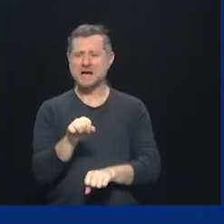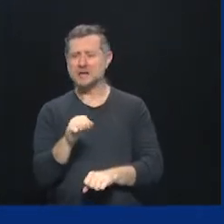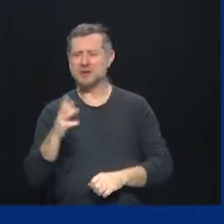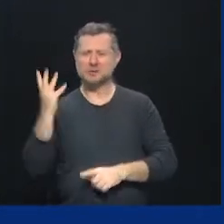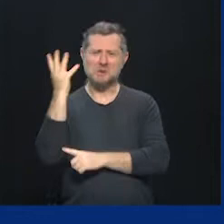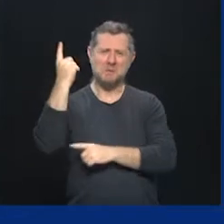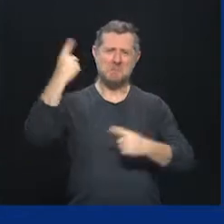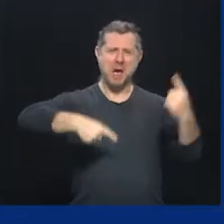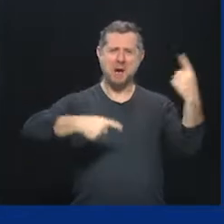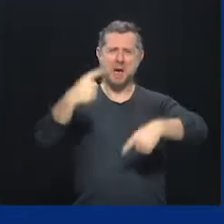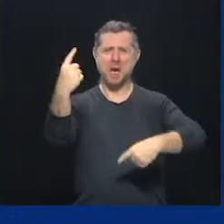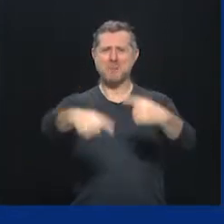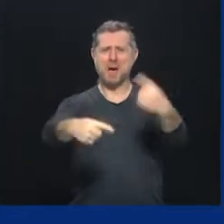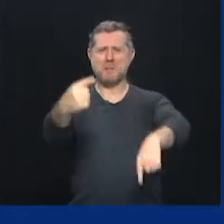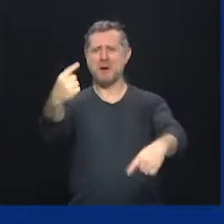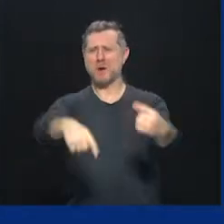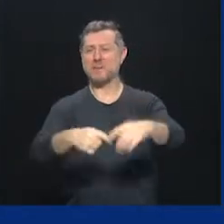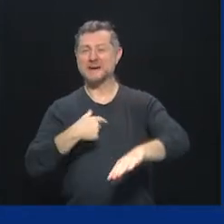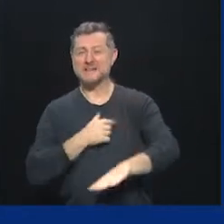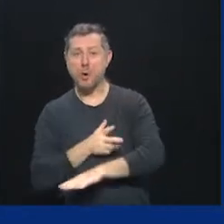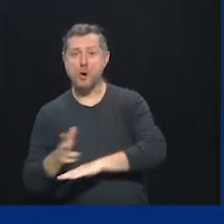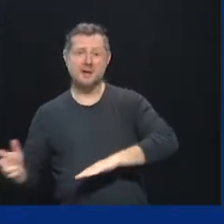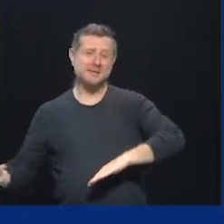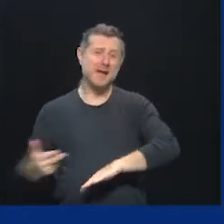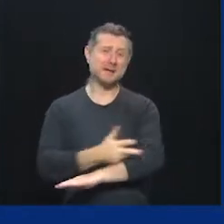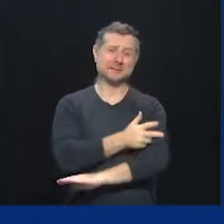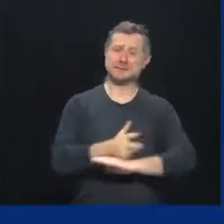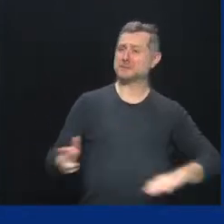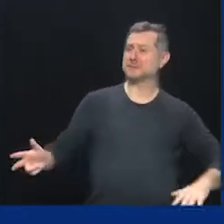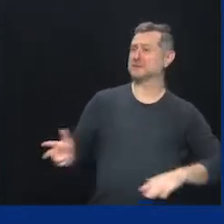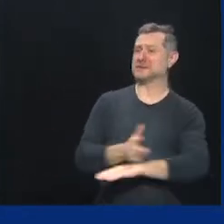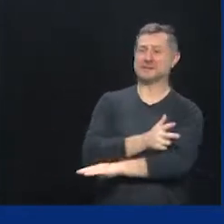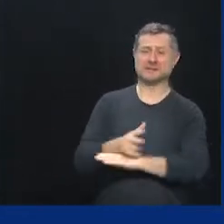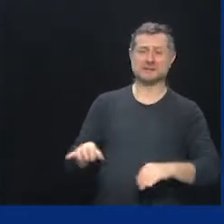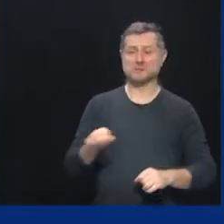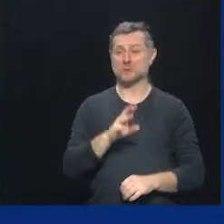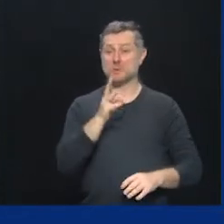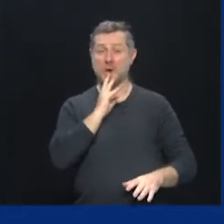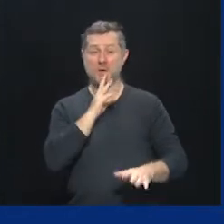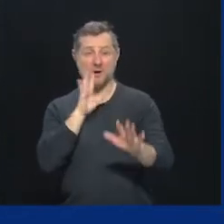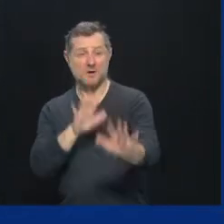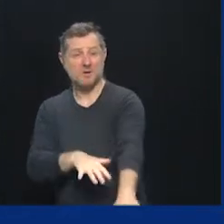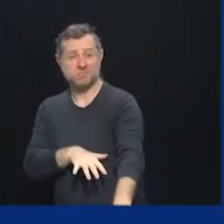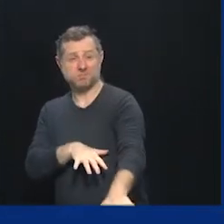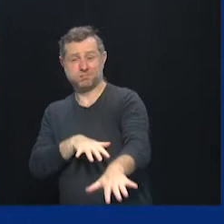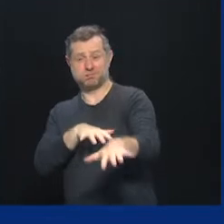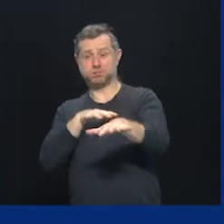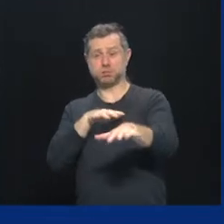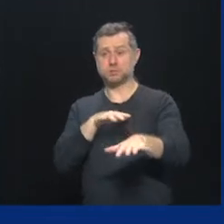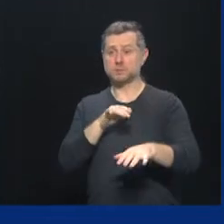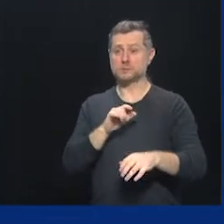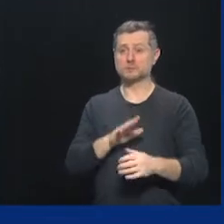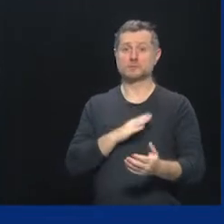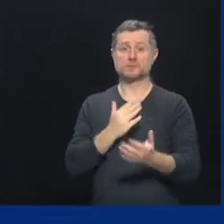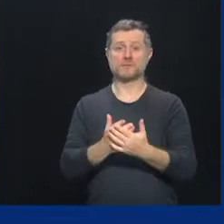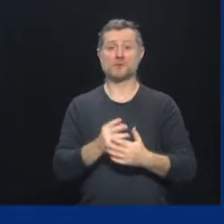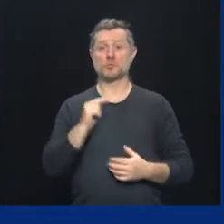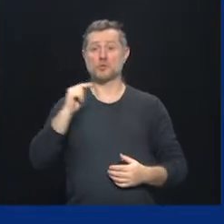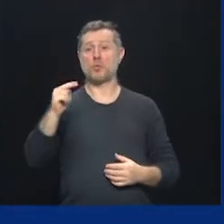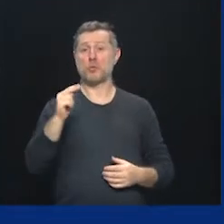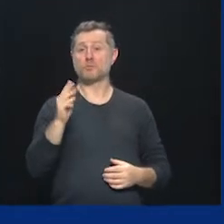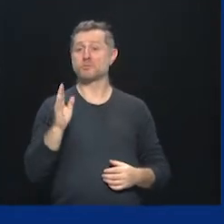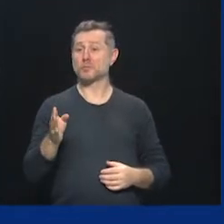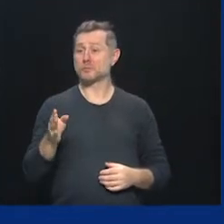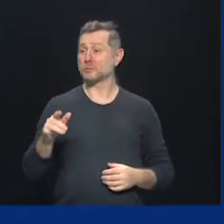fallen on the thruway and going through a water tunnel and getting up to North Broadway, because this is my